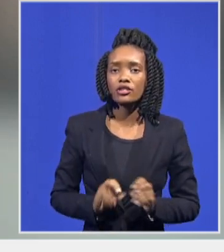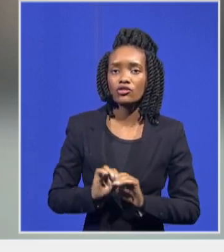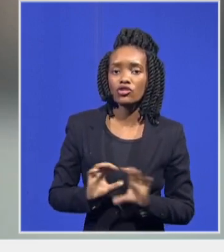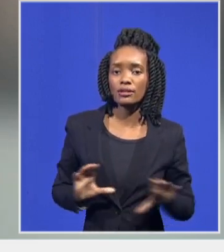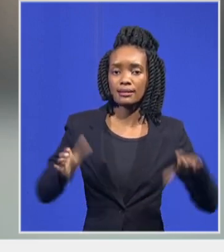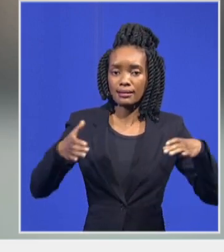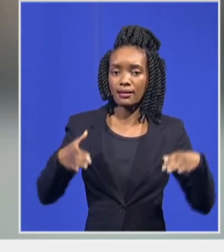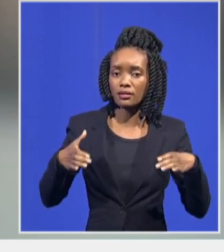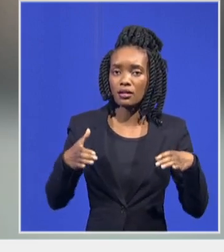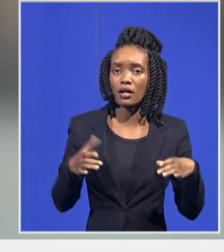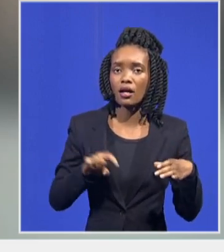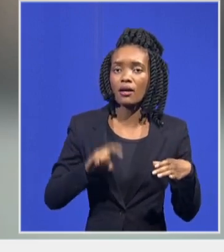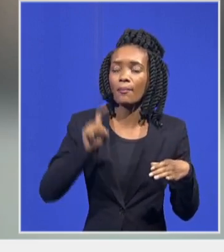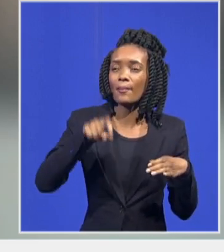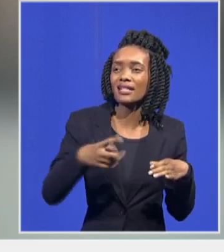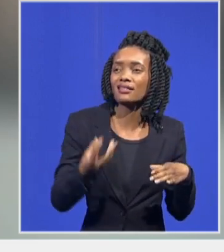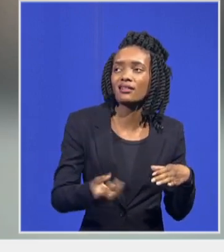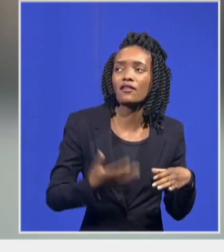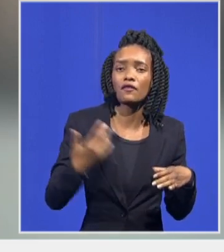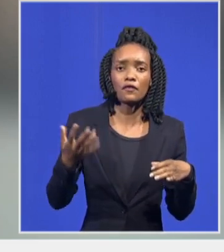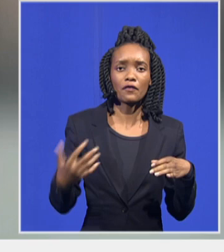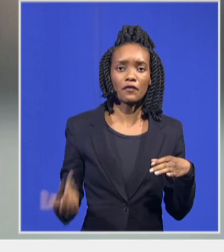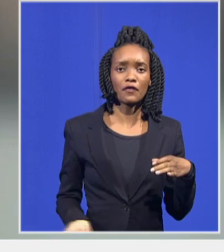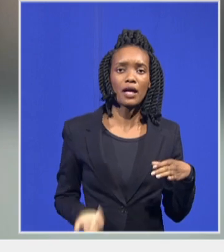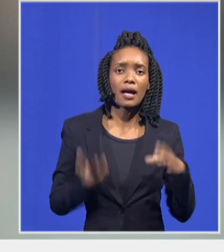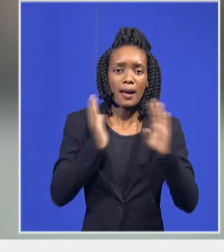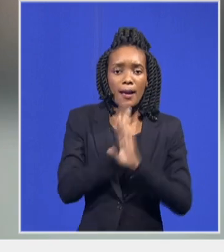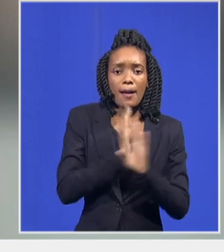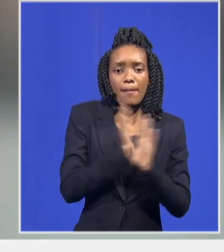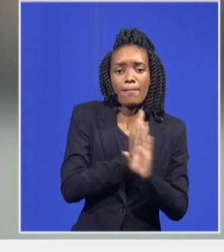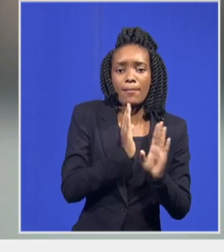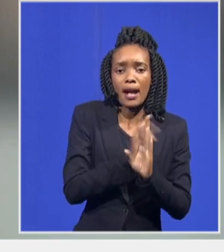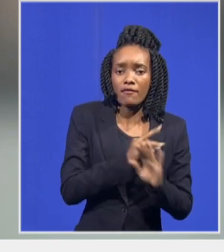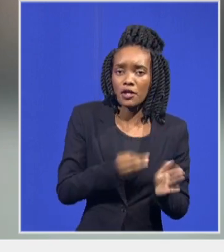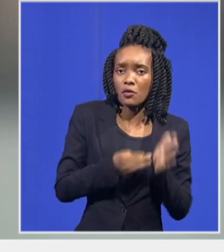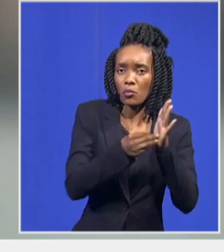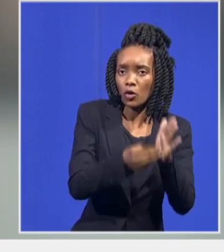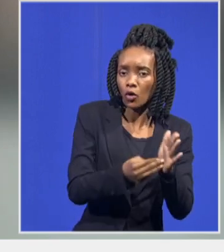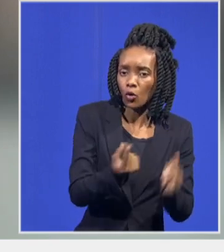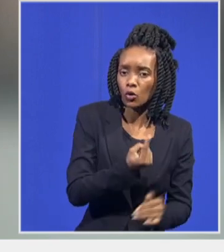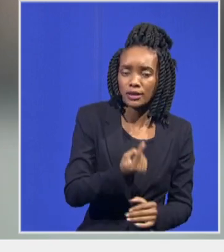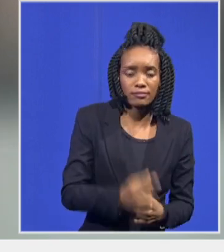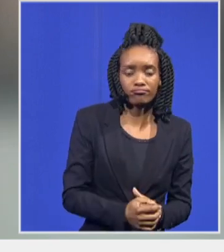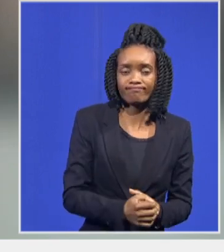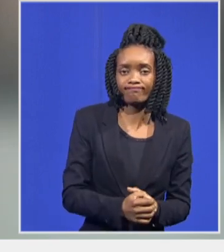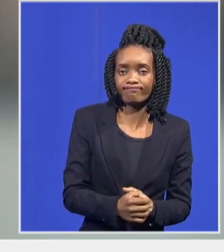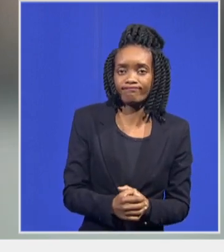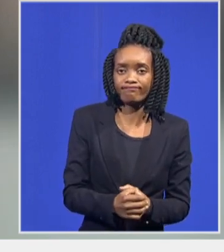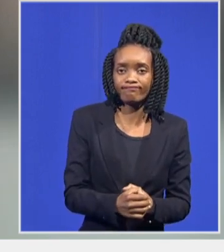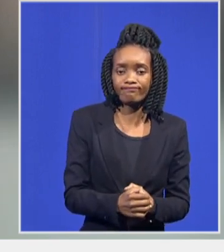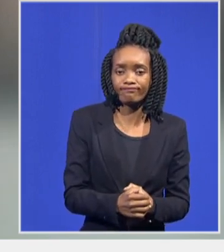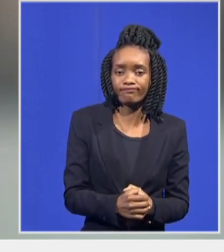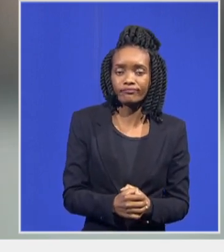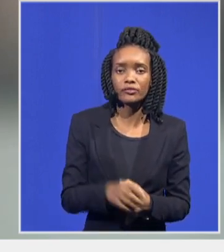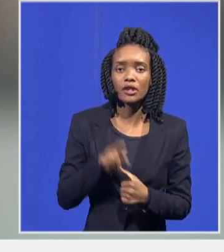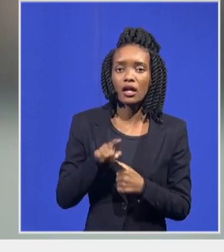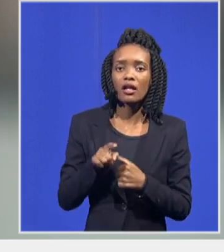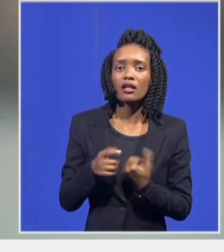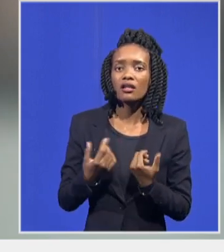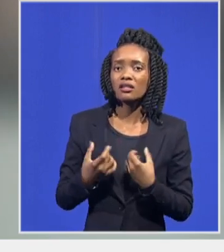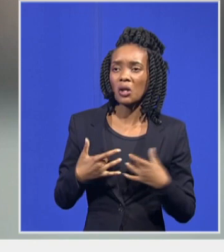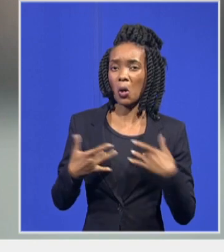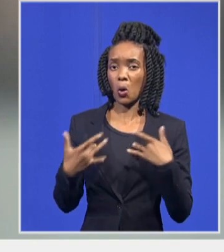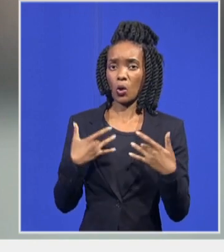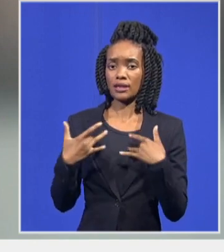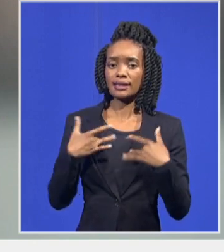only have private models. This is a big concern from Labour